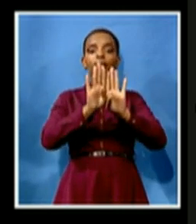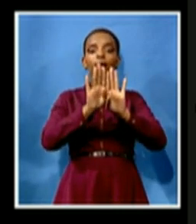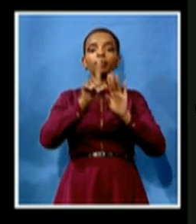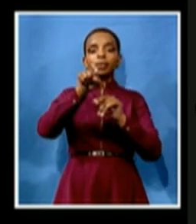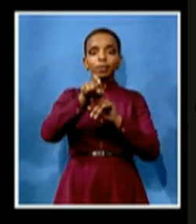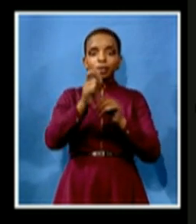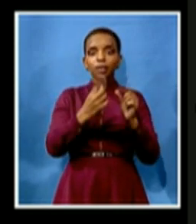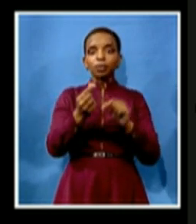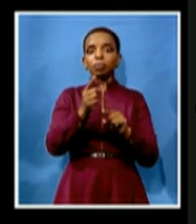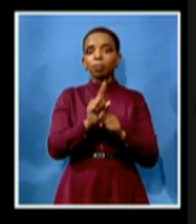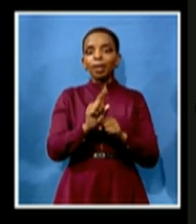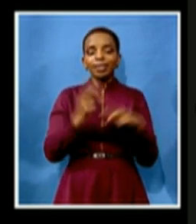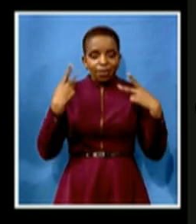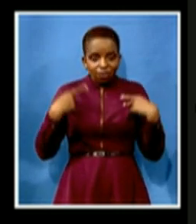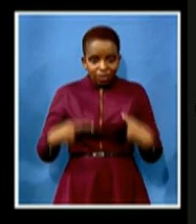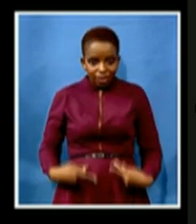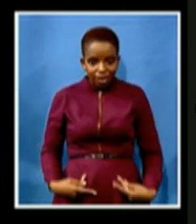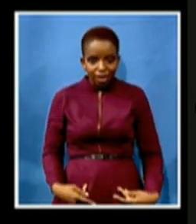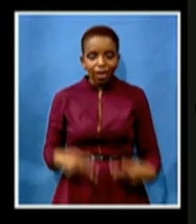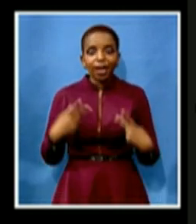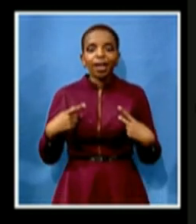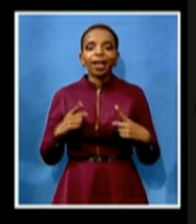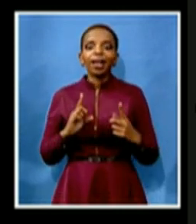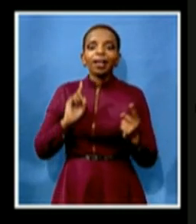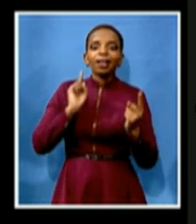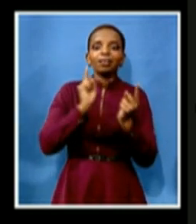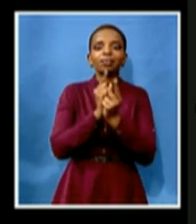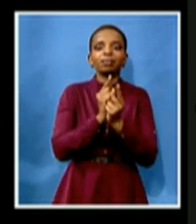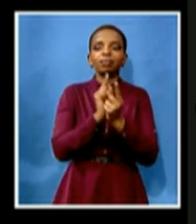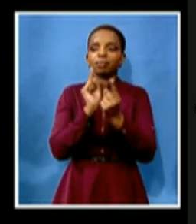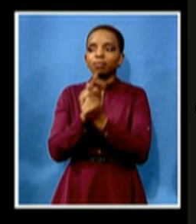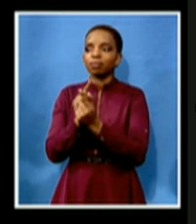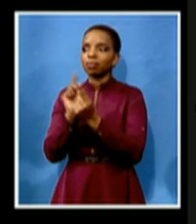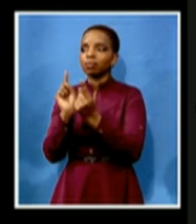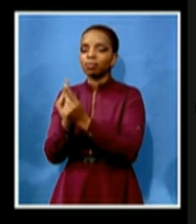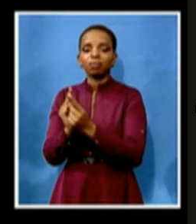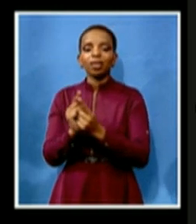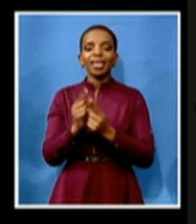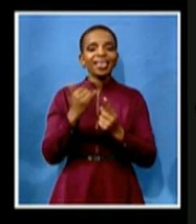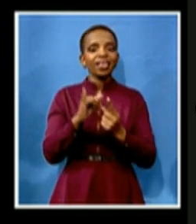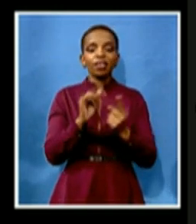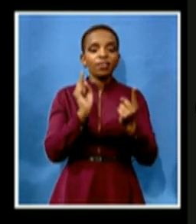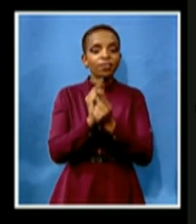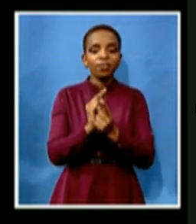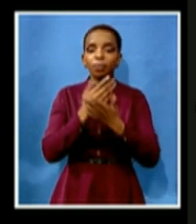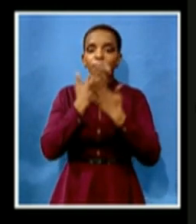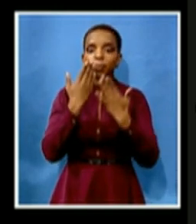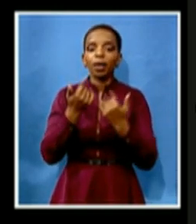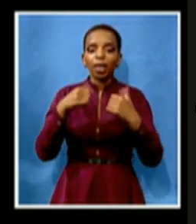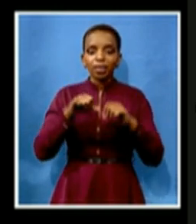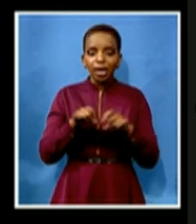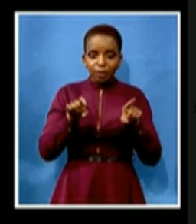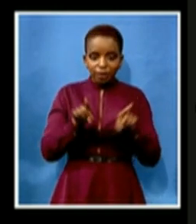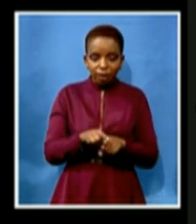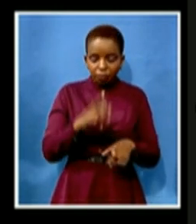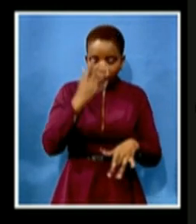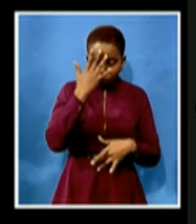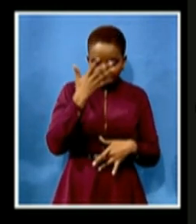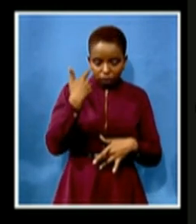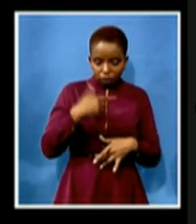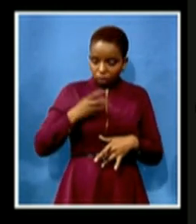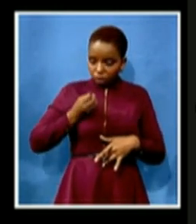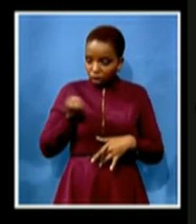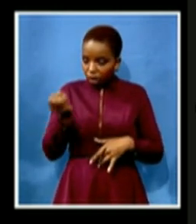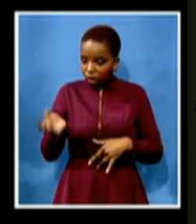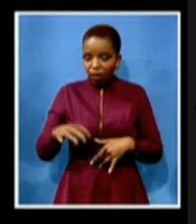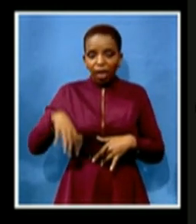physical barrier for the virus to move on by limiting the movement of people until they've shared the virus amongst themselves. So that's really what the